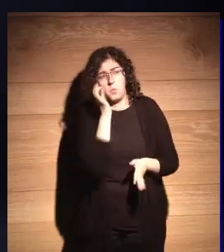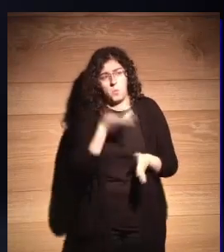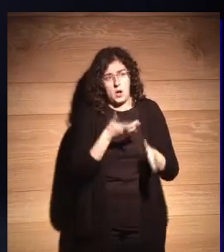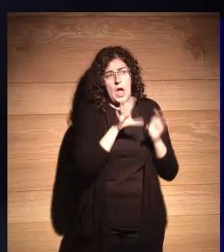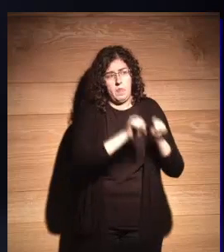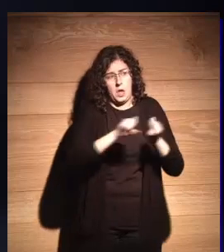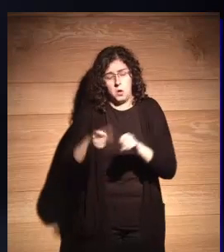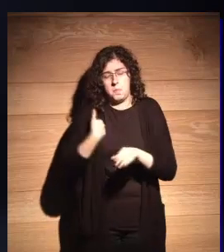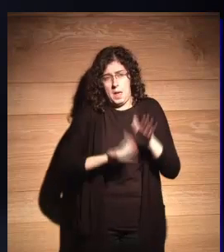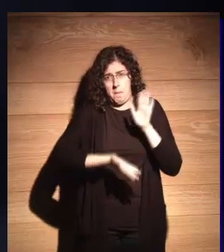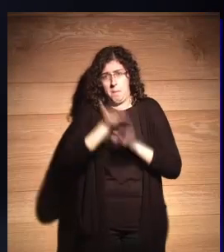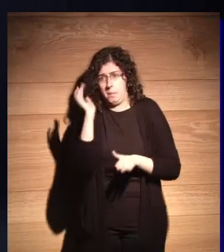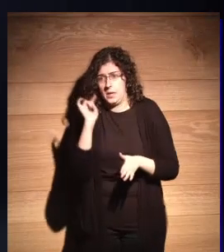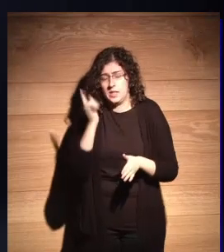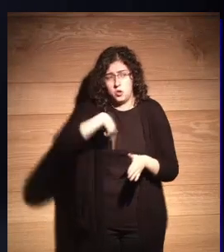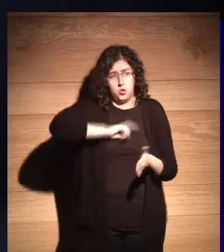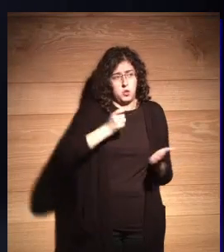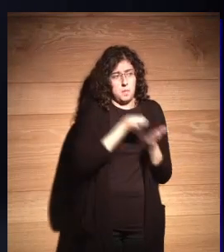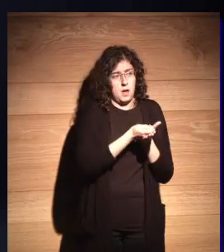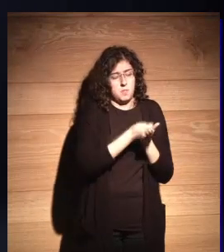want." So